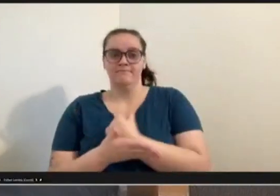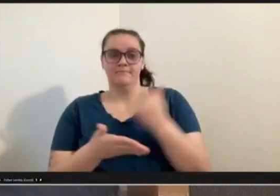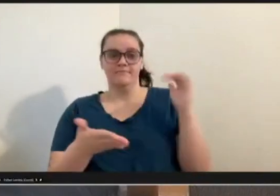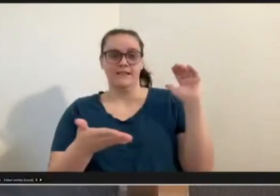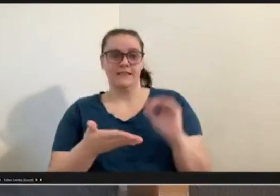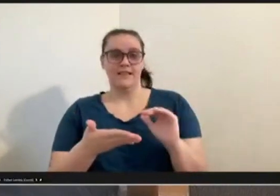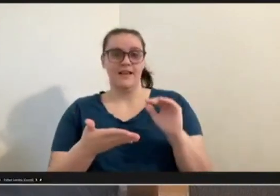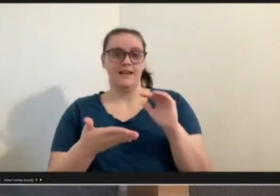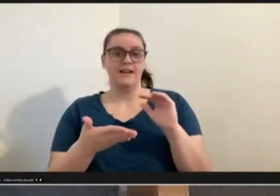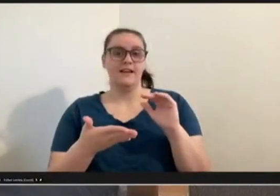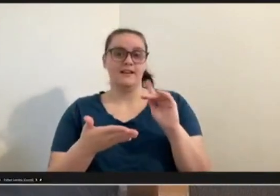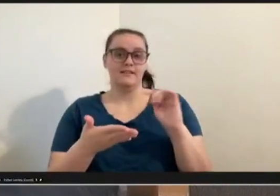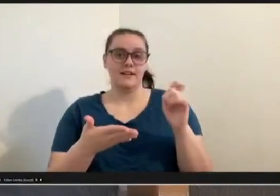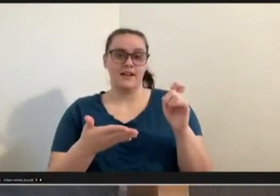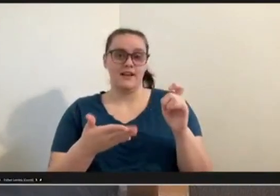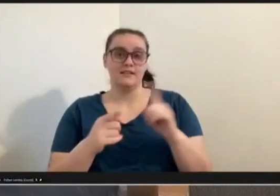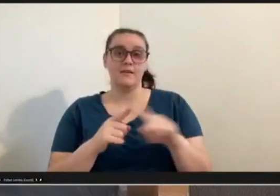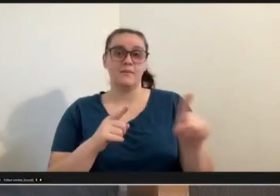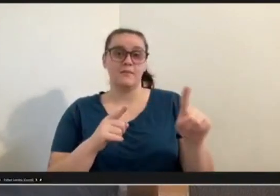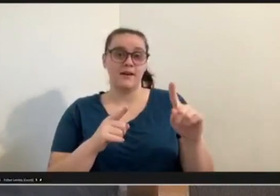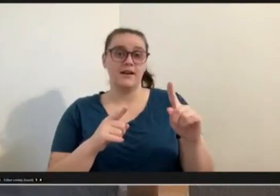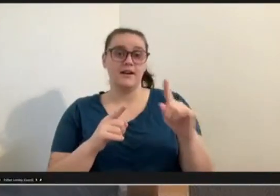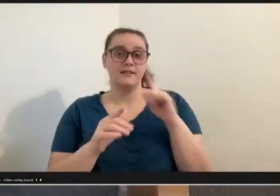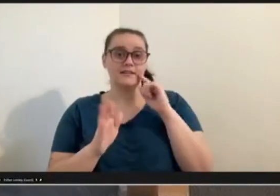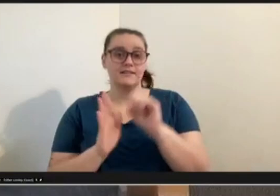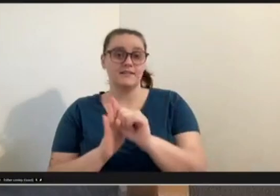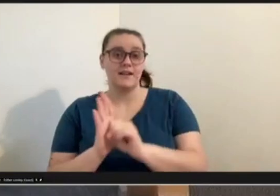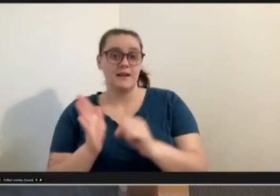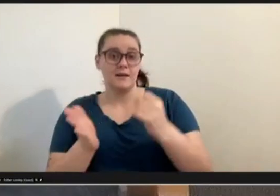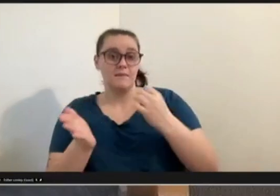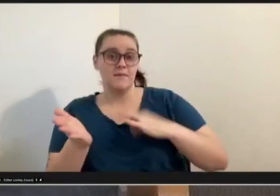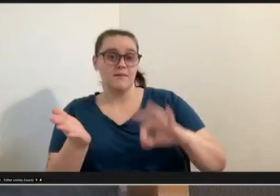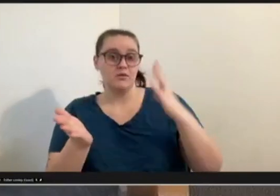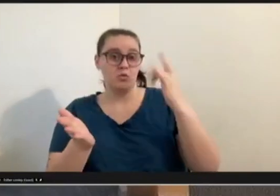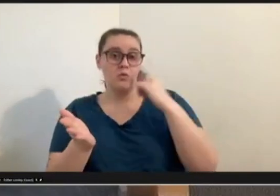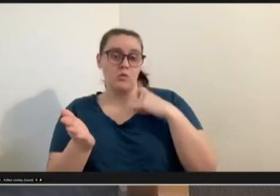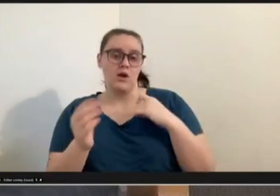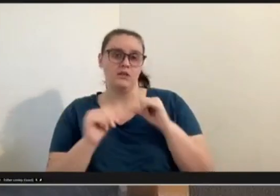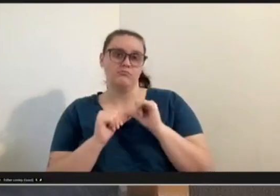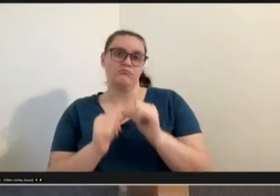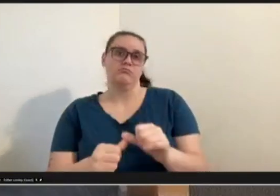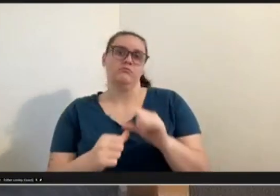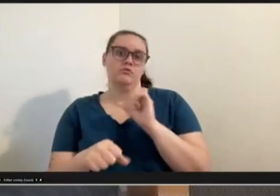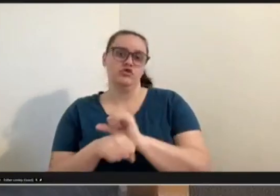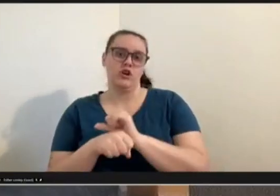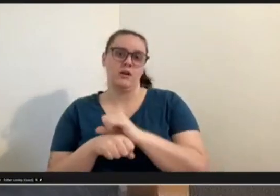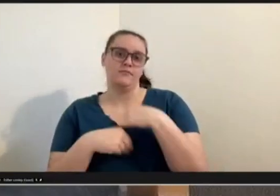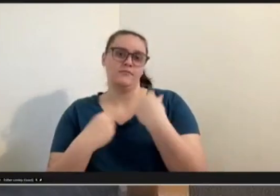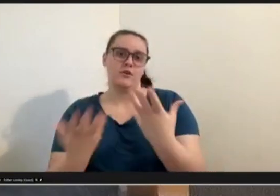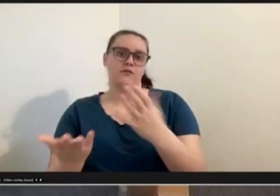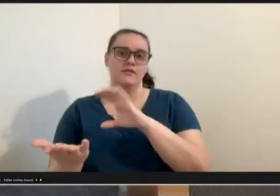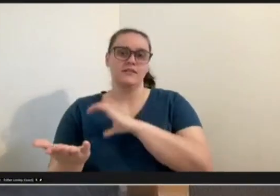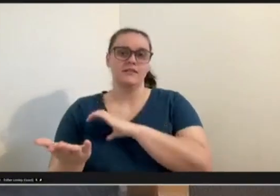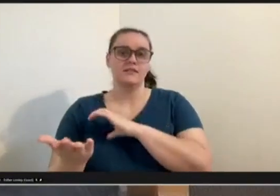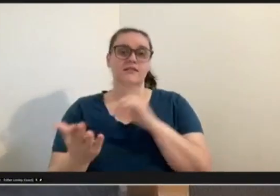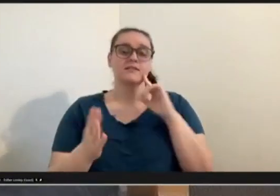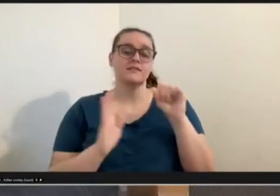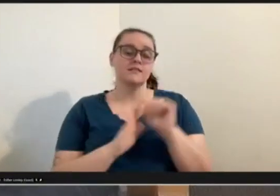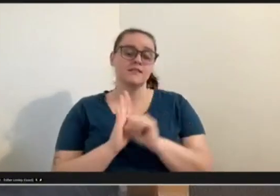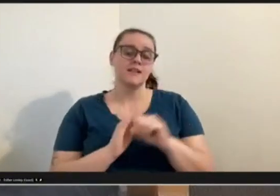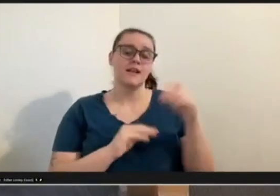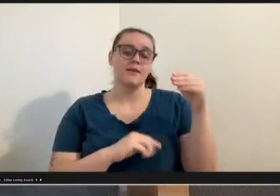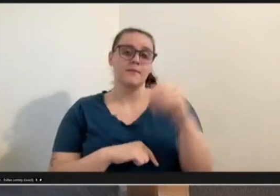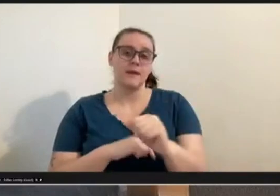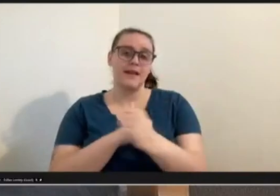and retained by these projects. To offset the reduced property taxes, the state pays the county in which the project resides